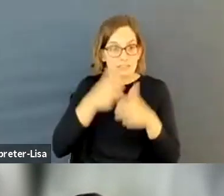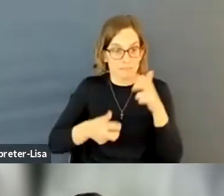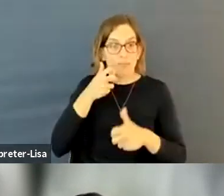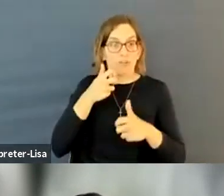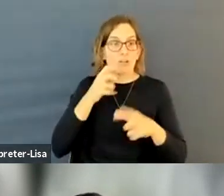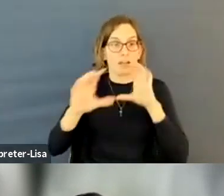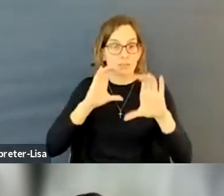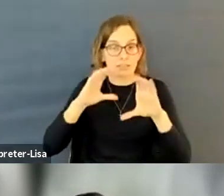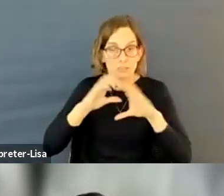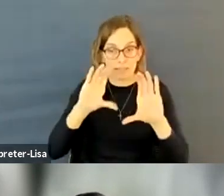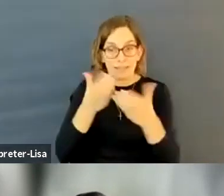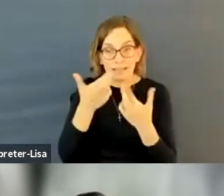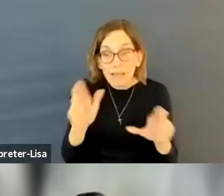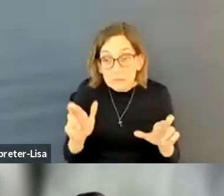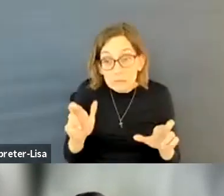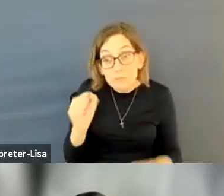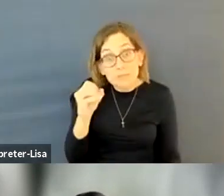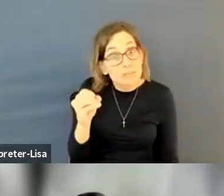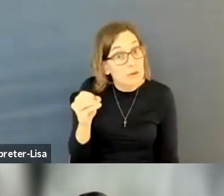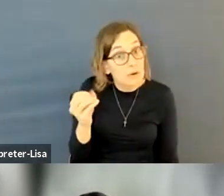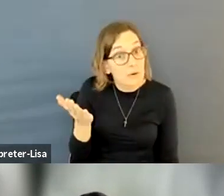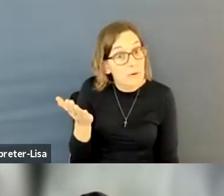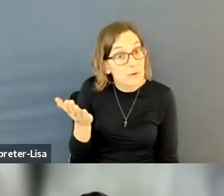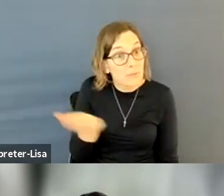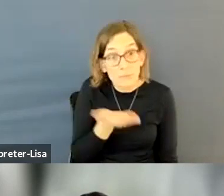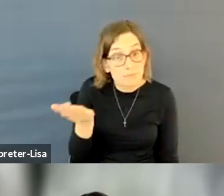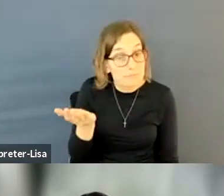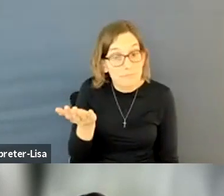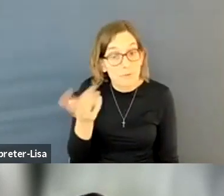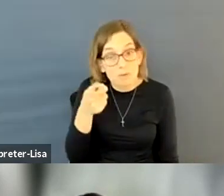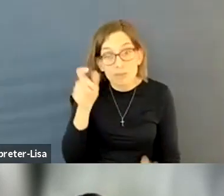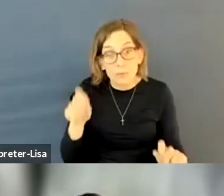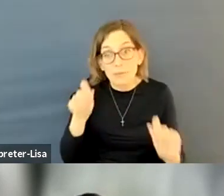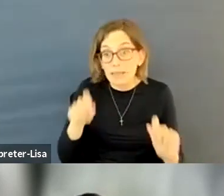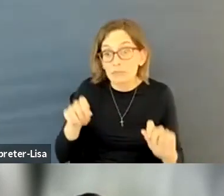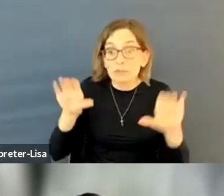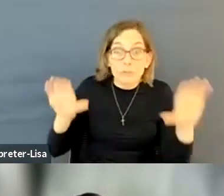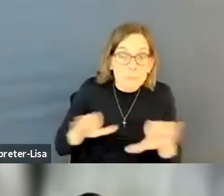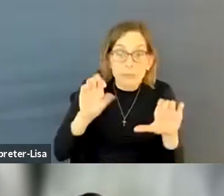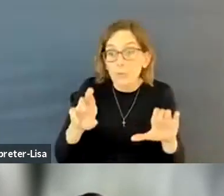classroom. So, what could you potentially do or say